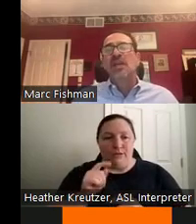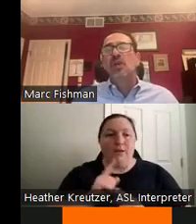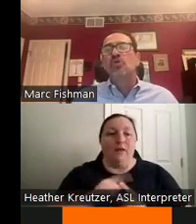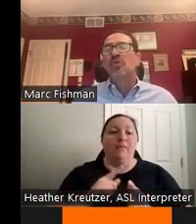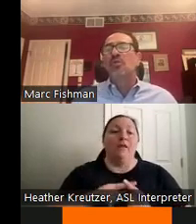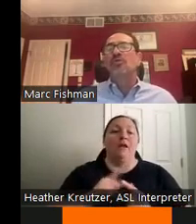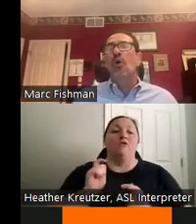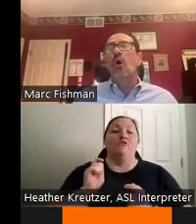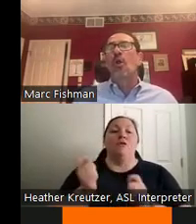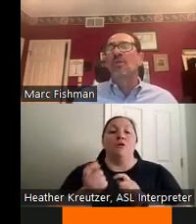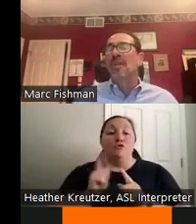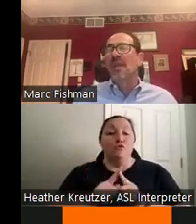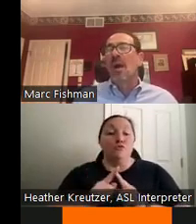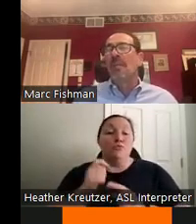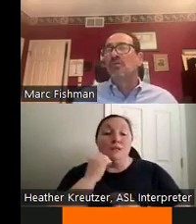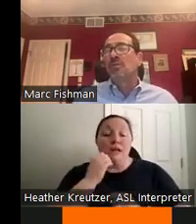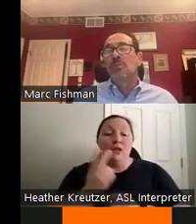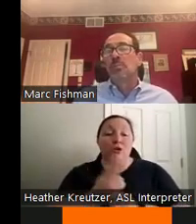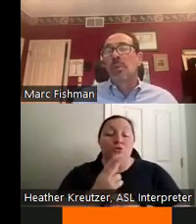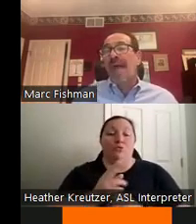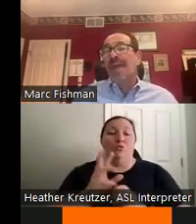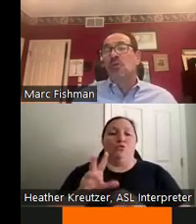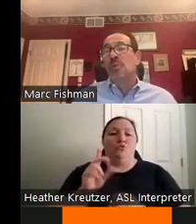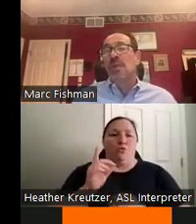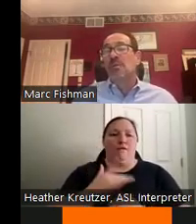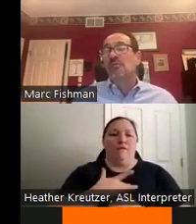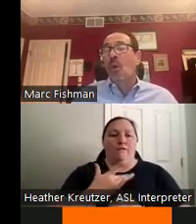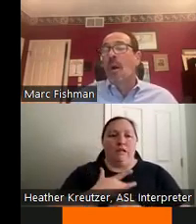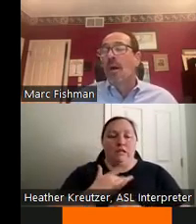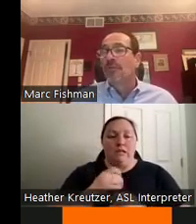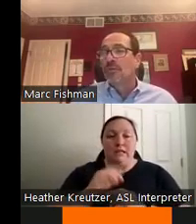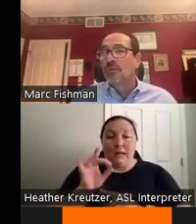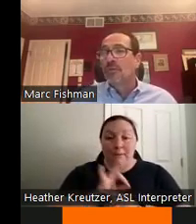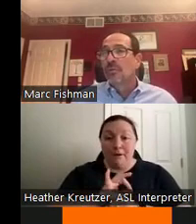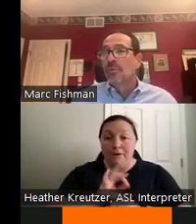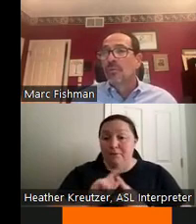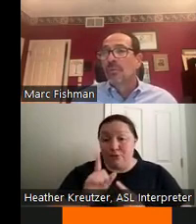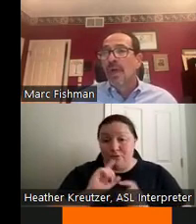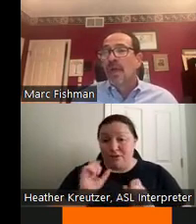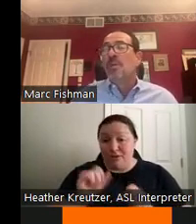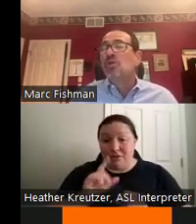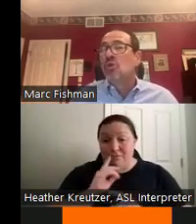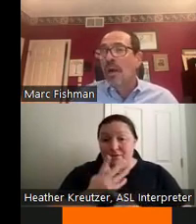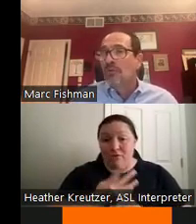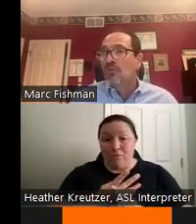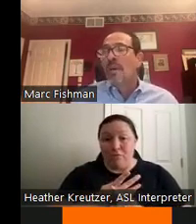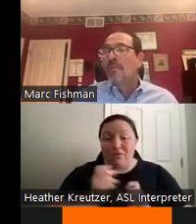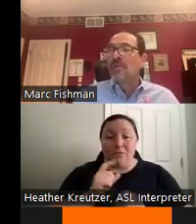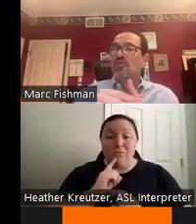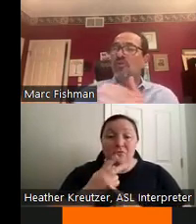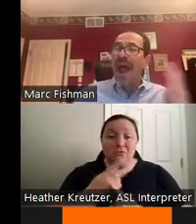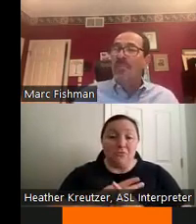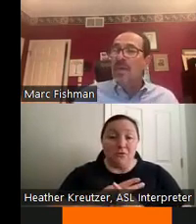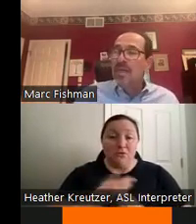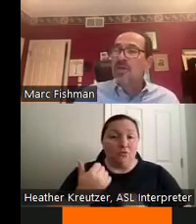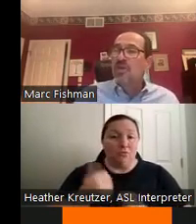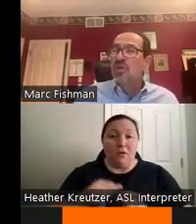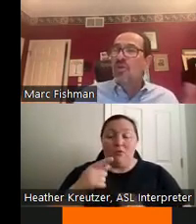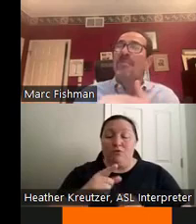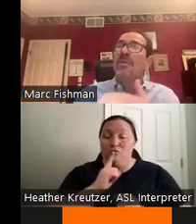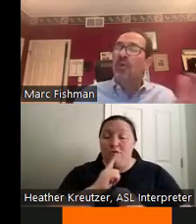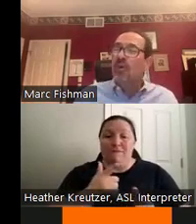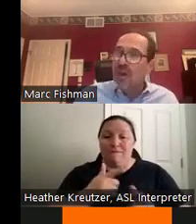Progressing to daily use with withdrawal within 8 months, but that could be 4 months. That could be 2 months. Remember this